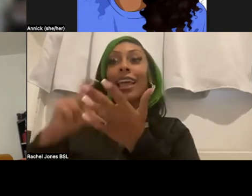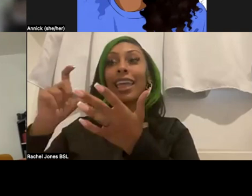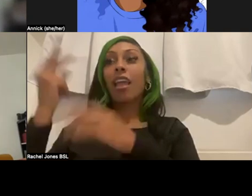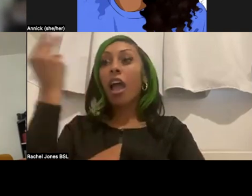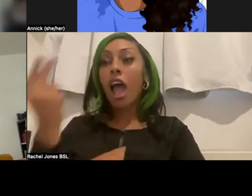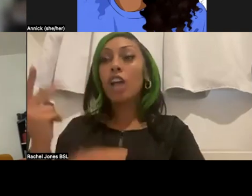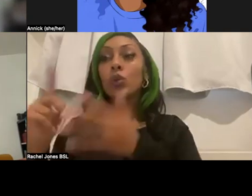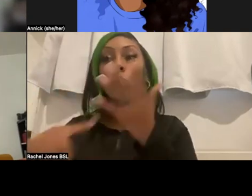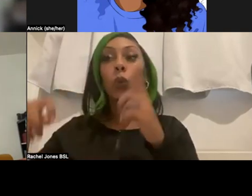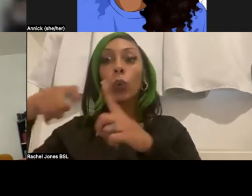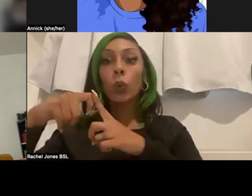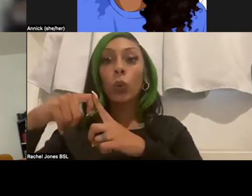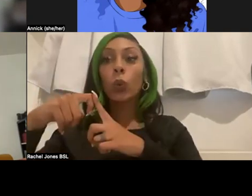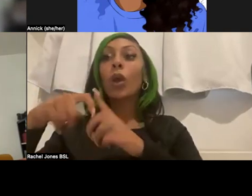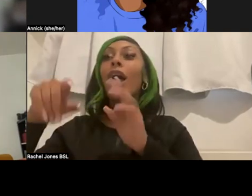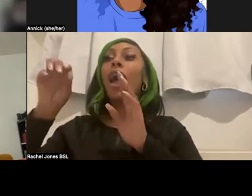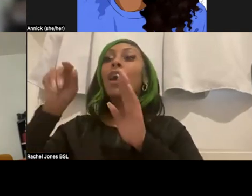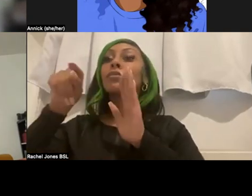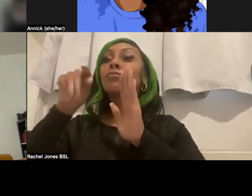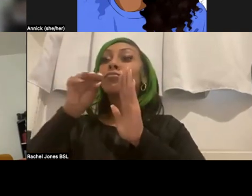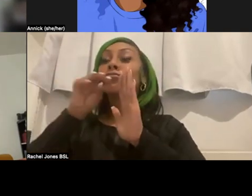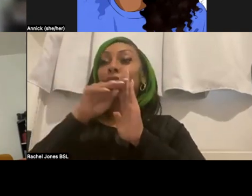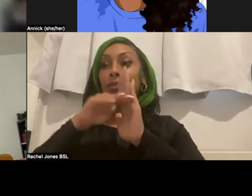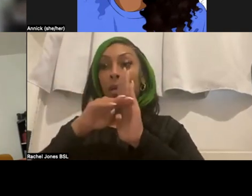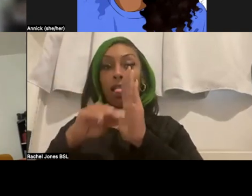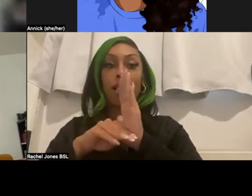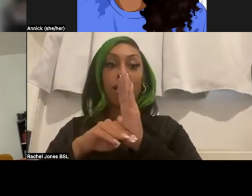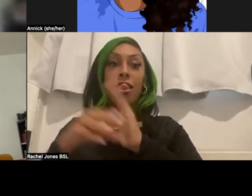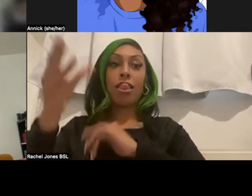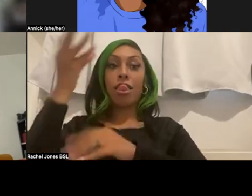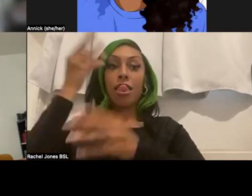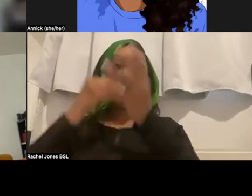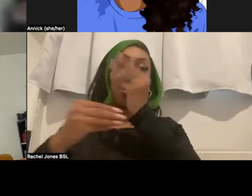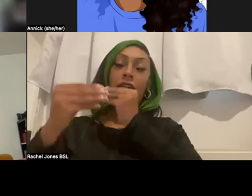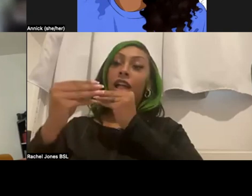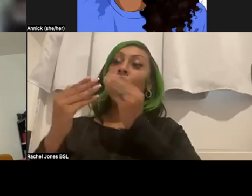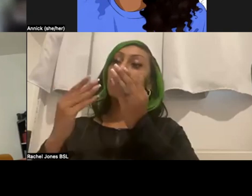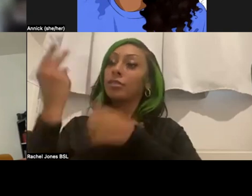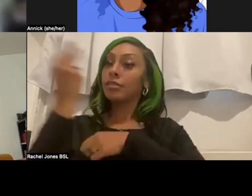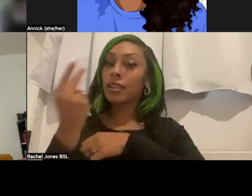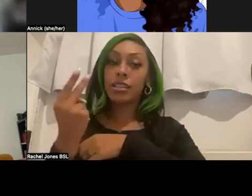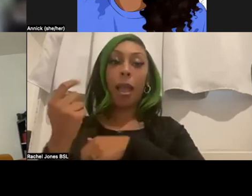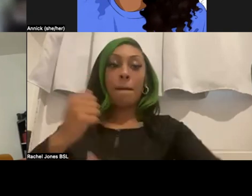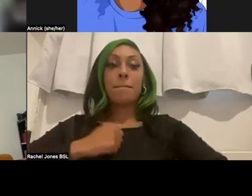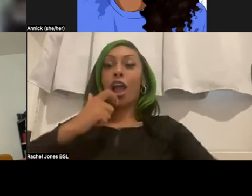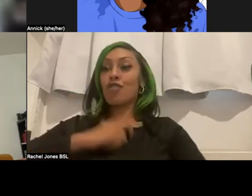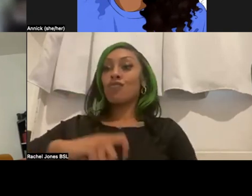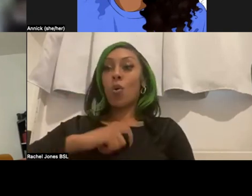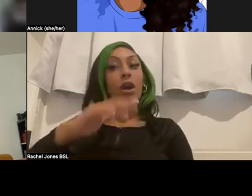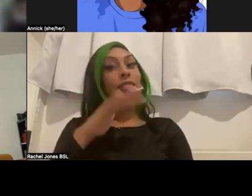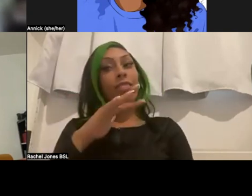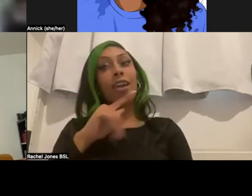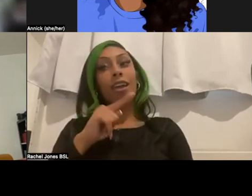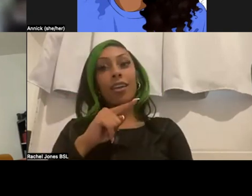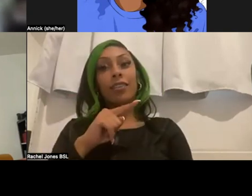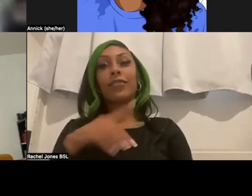it therefore draws principally on learnings gained throughout projects designed in my role there, it feels